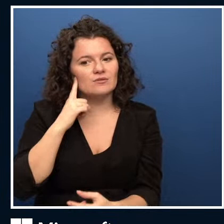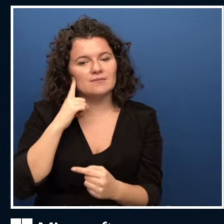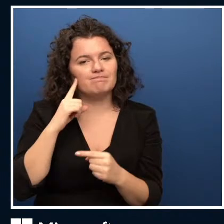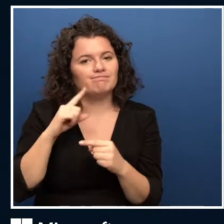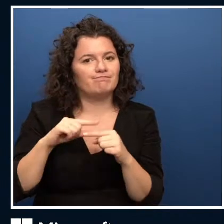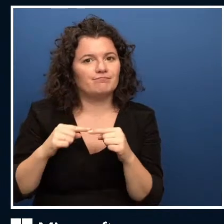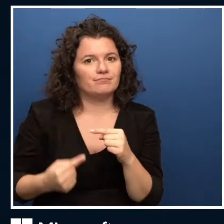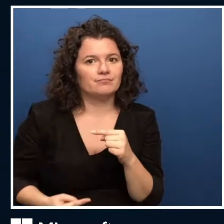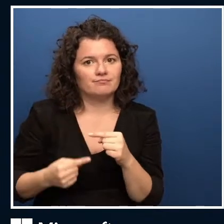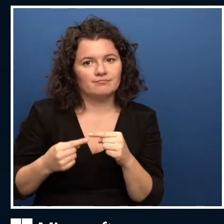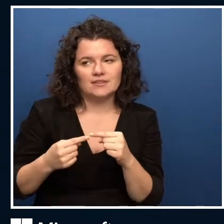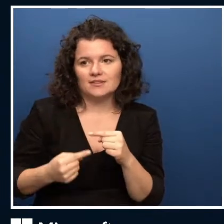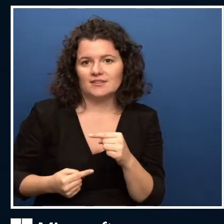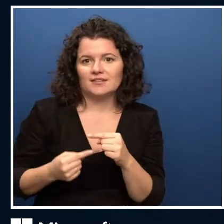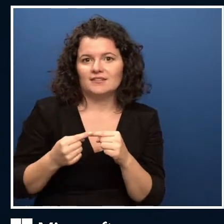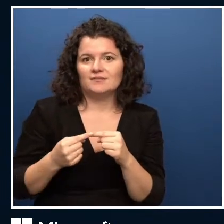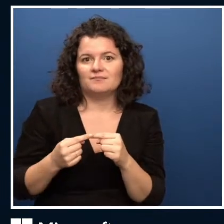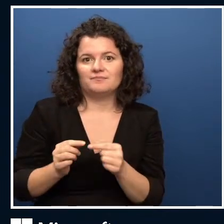been seeing